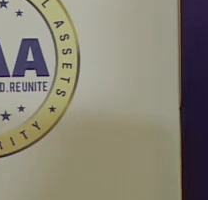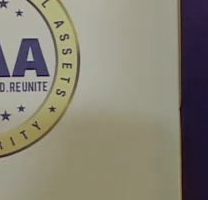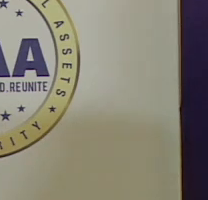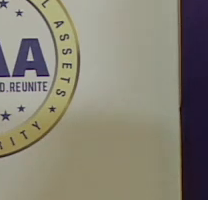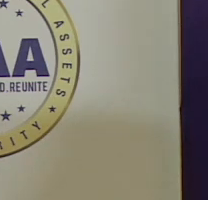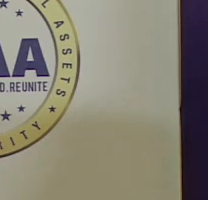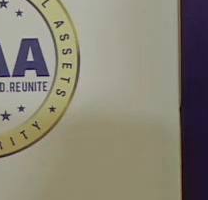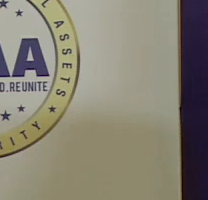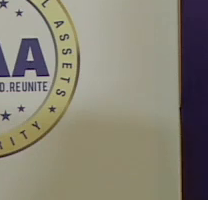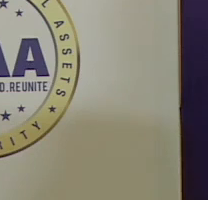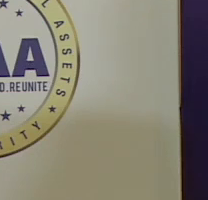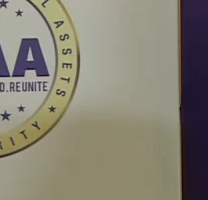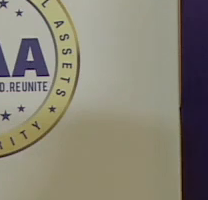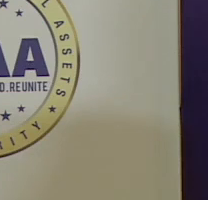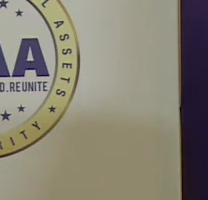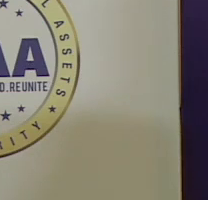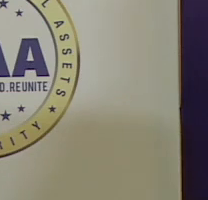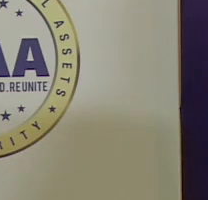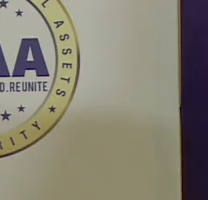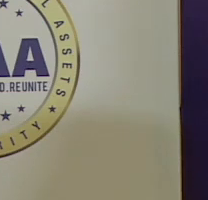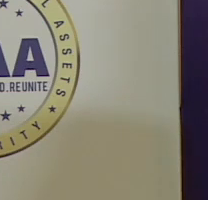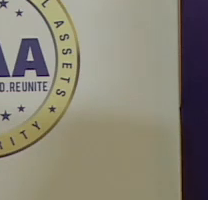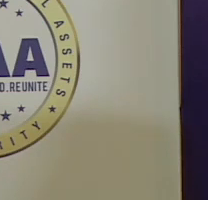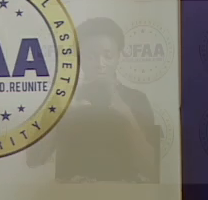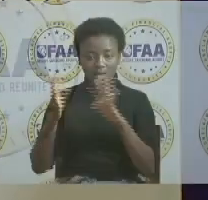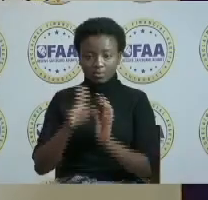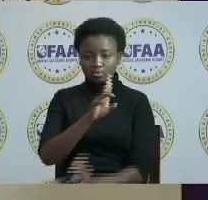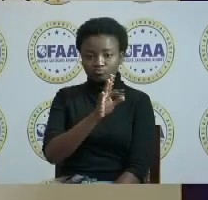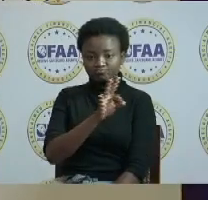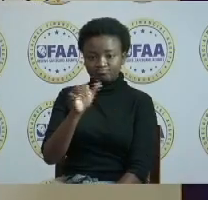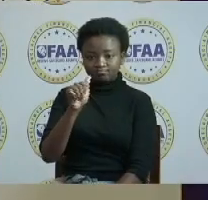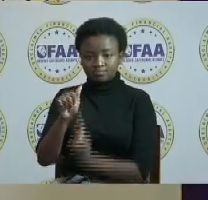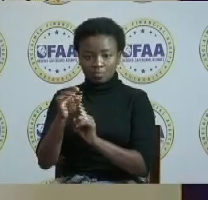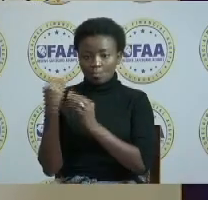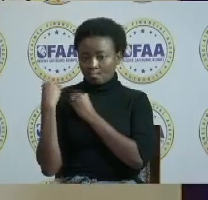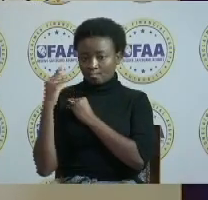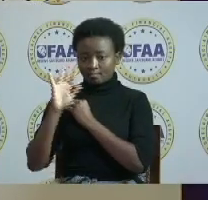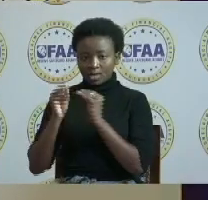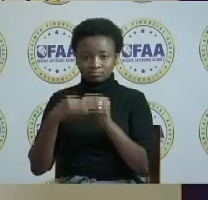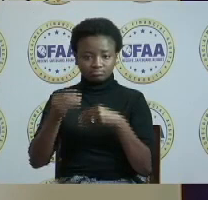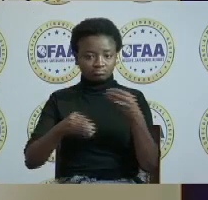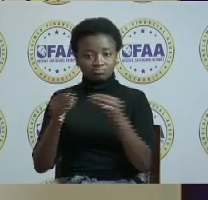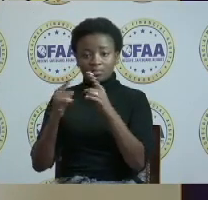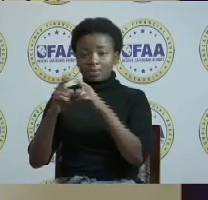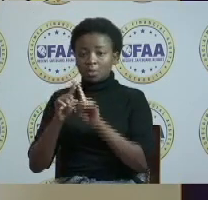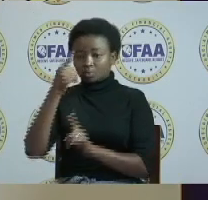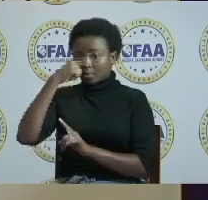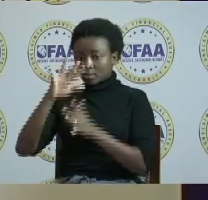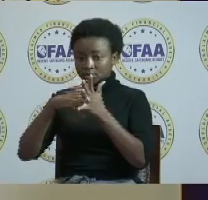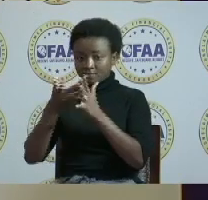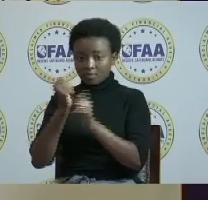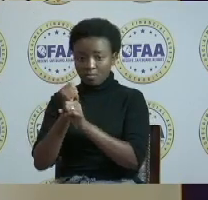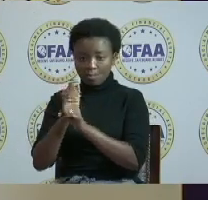there is a solid expectation of how UFAA delivers its mandate. And of course, with this policy framework